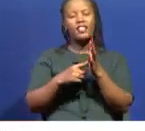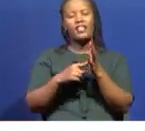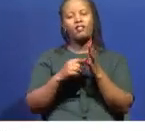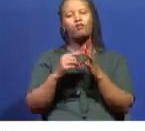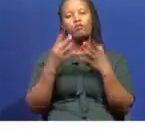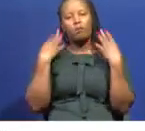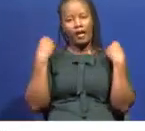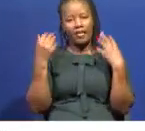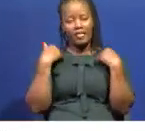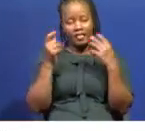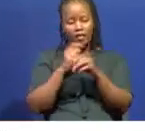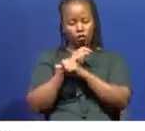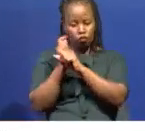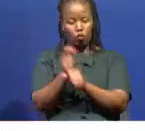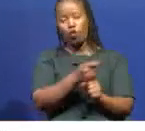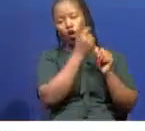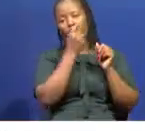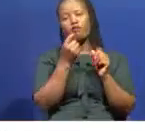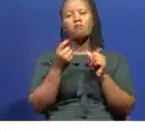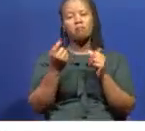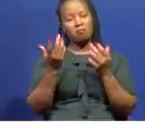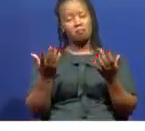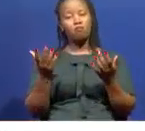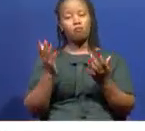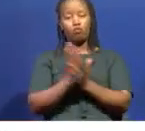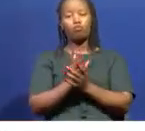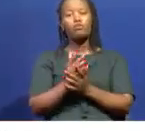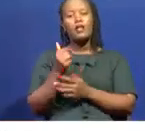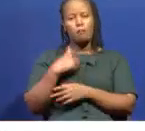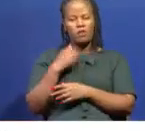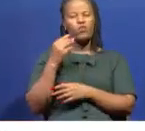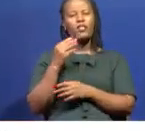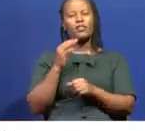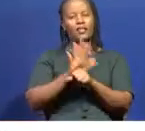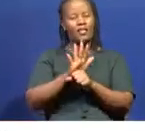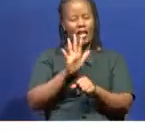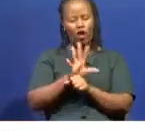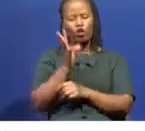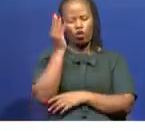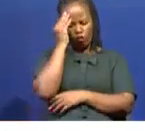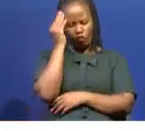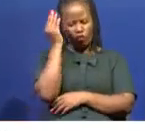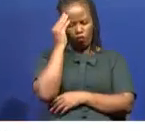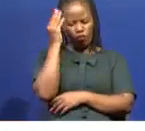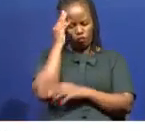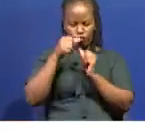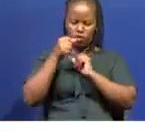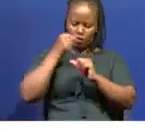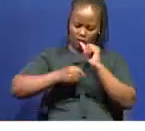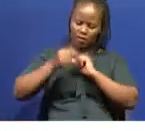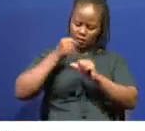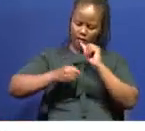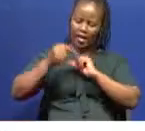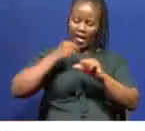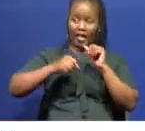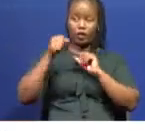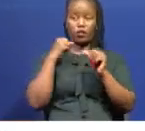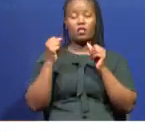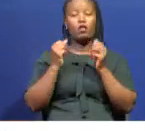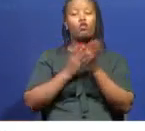career. So I'm going to take in the lessons that I took in South Africa, apply them in the